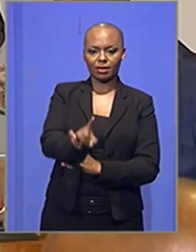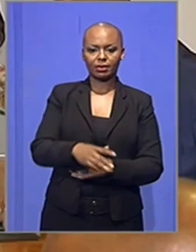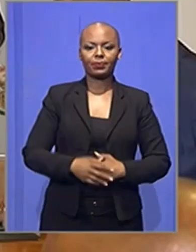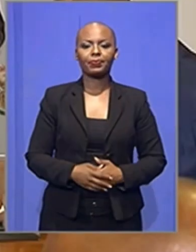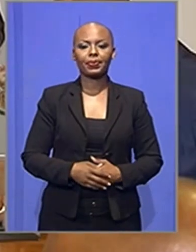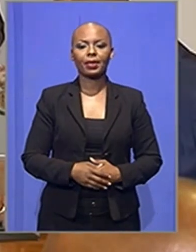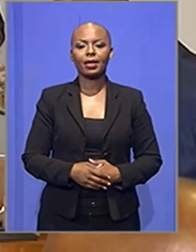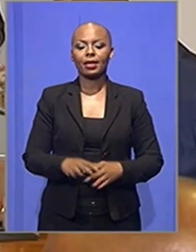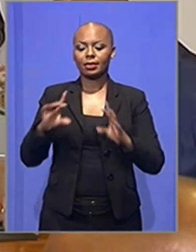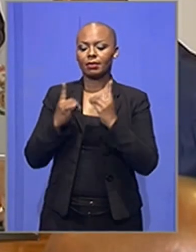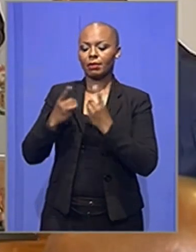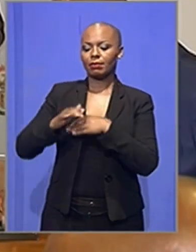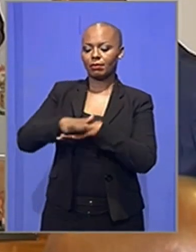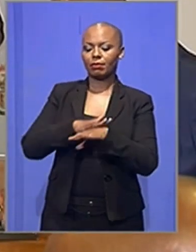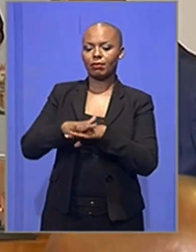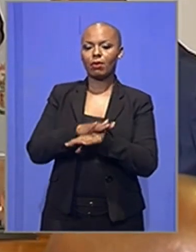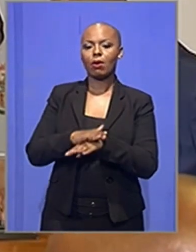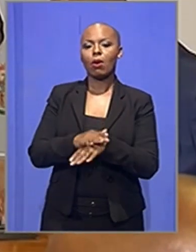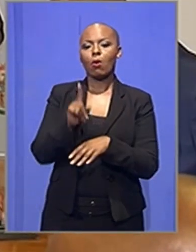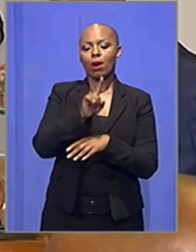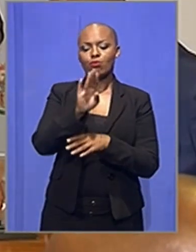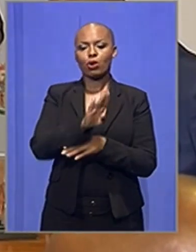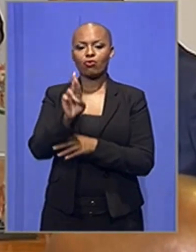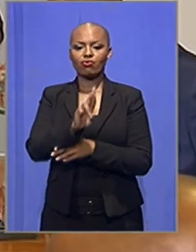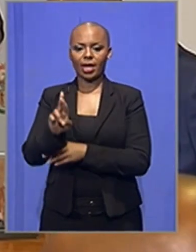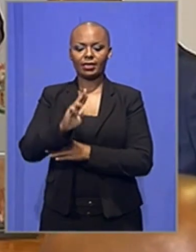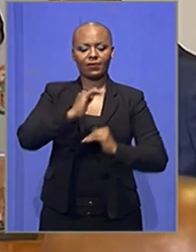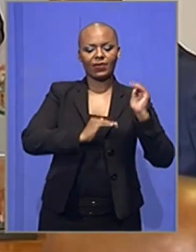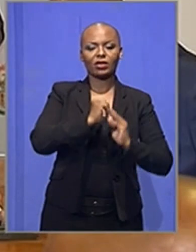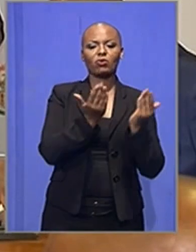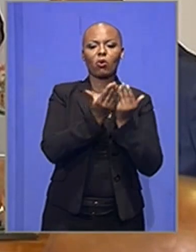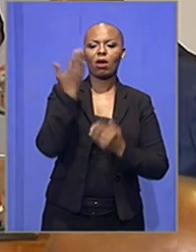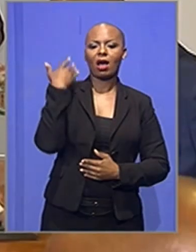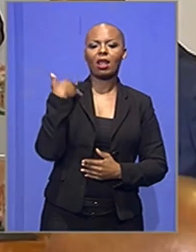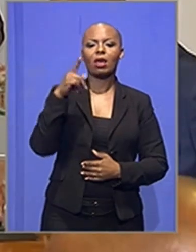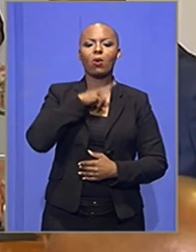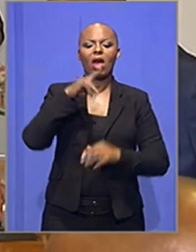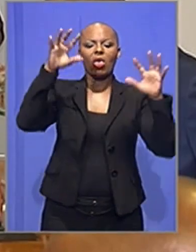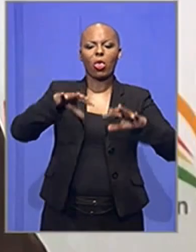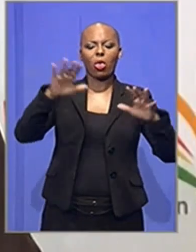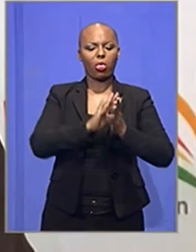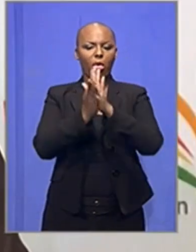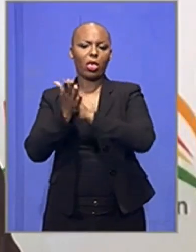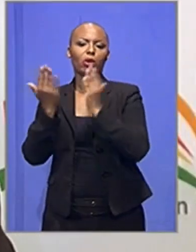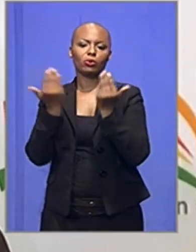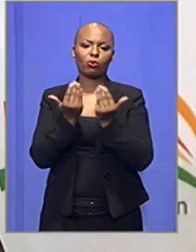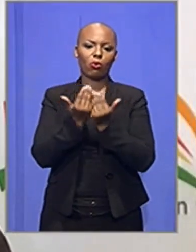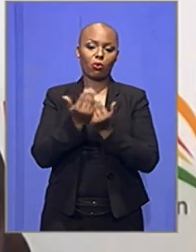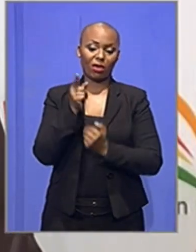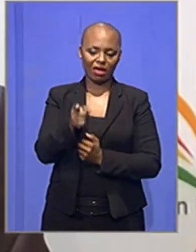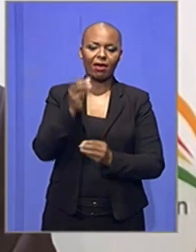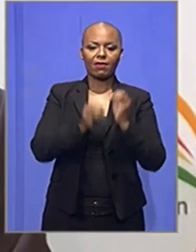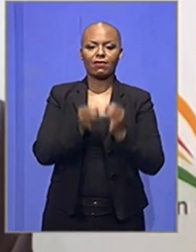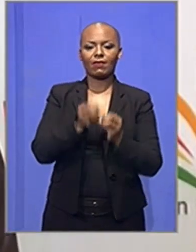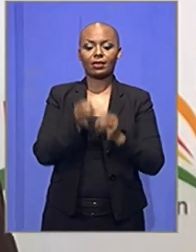tlhokega diranta di le bilione e le nngwe go baakanya dikolo tseo di sentsweng ke dipula tsa matlakadibe. Molemane Mothaise BC